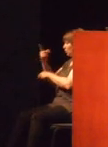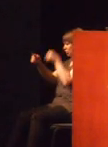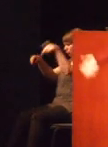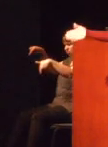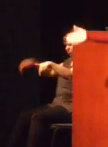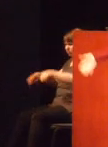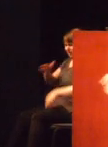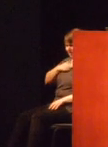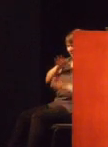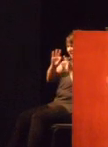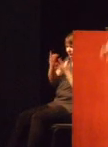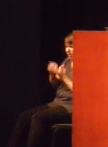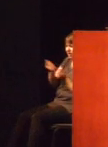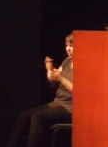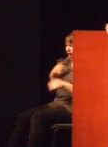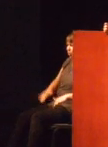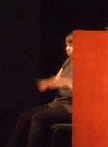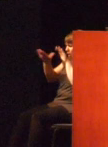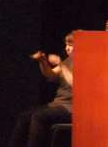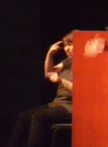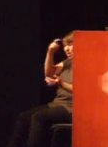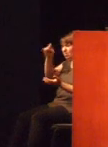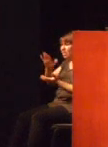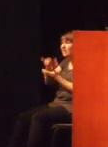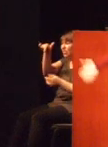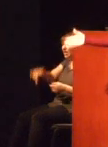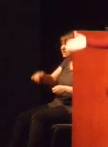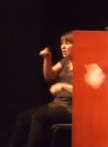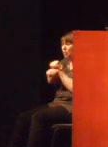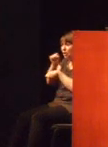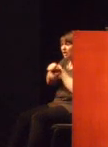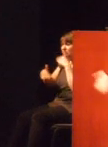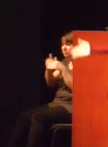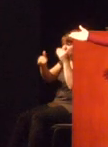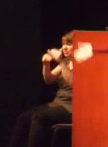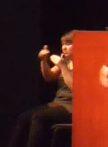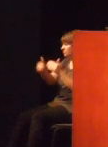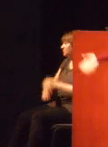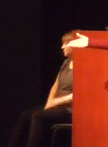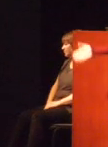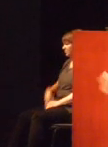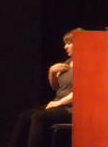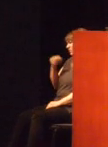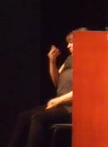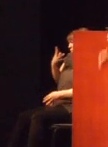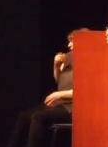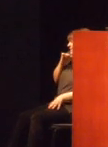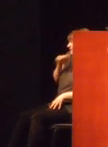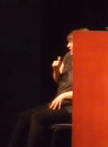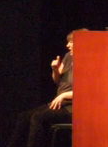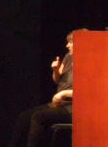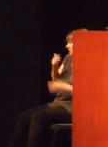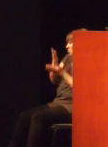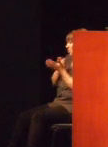people I grew up with believe all this stuff about working hard, getting ahead, being, you know, whiteness having nothing to do with my